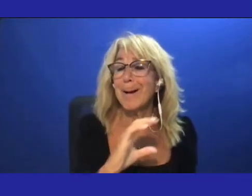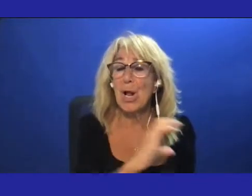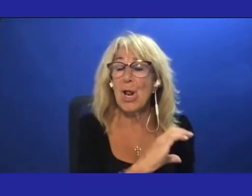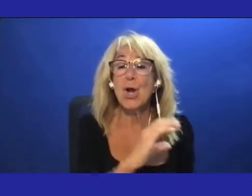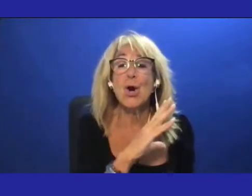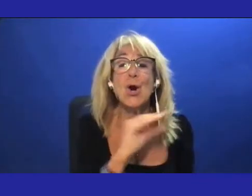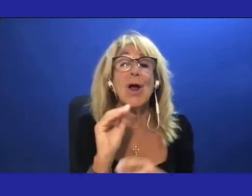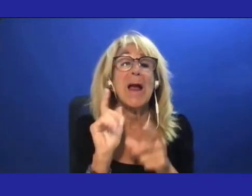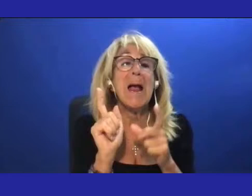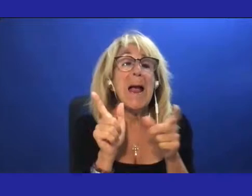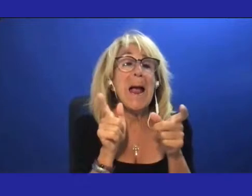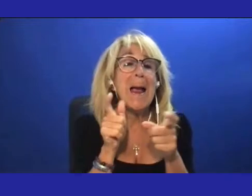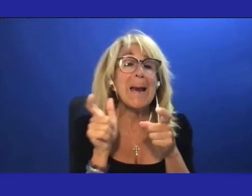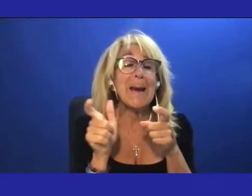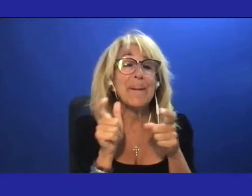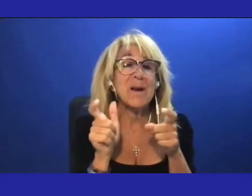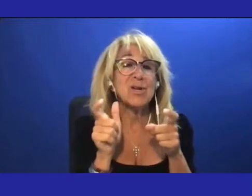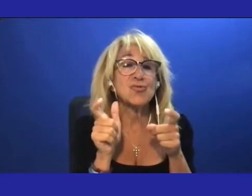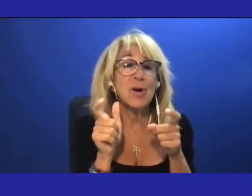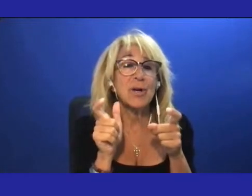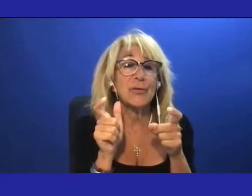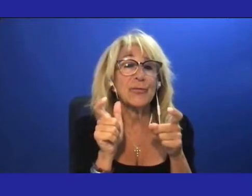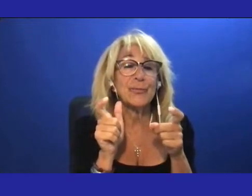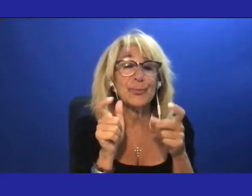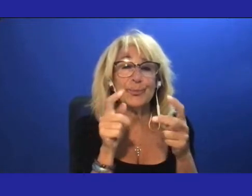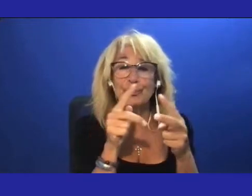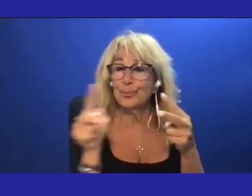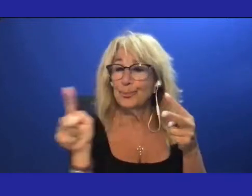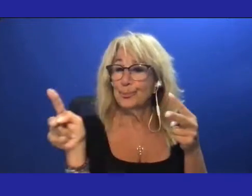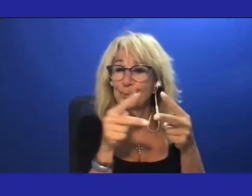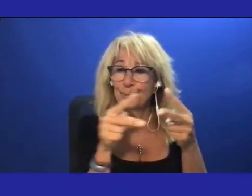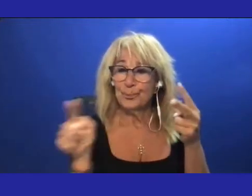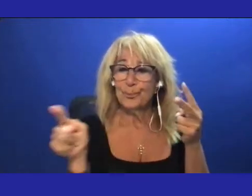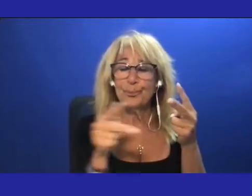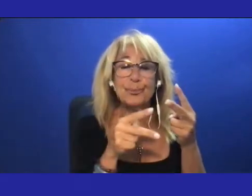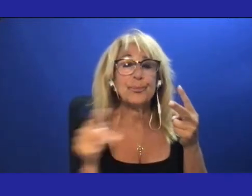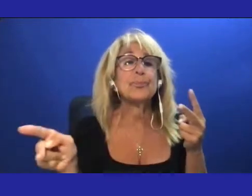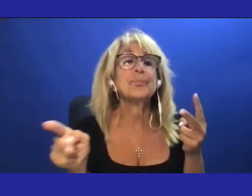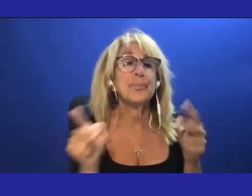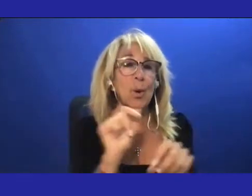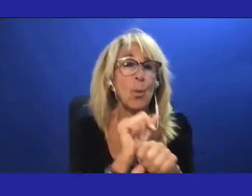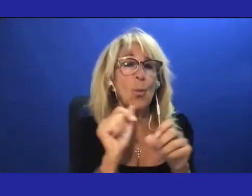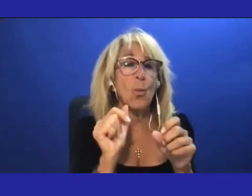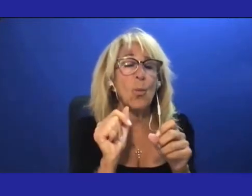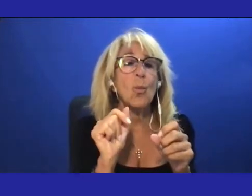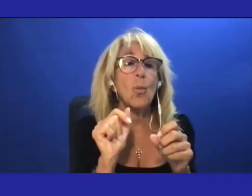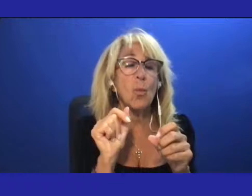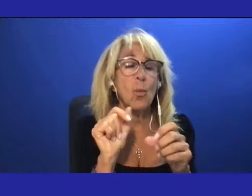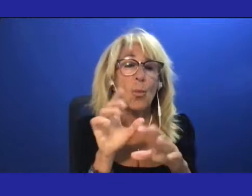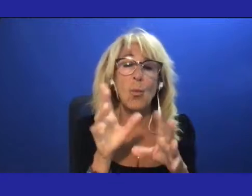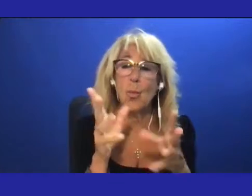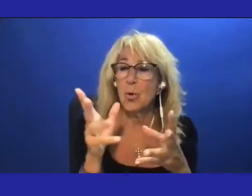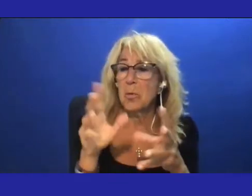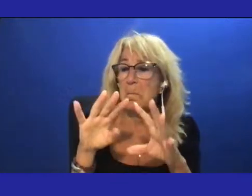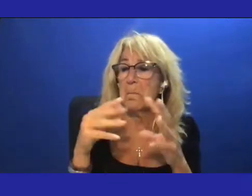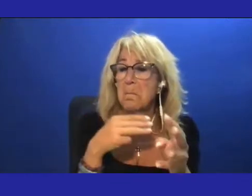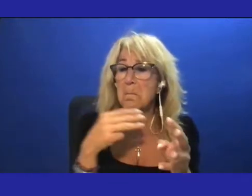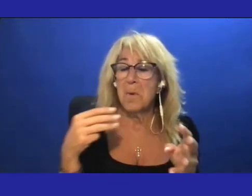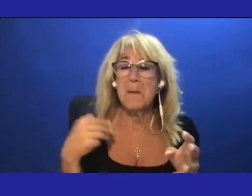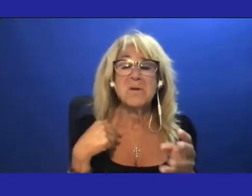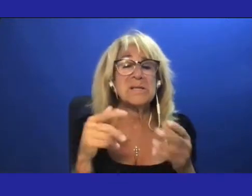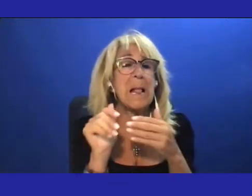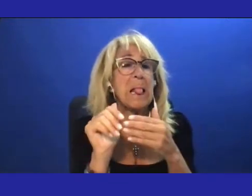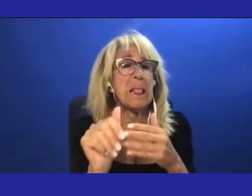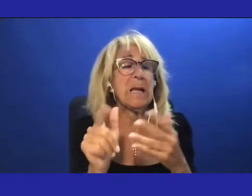frontline workforce members, as well as leaders or subject matter experts that